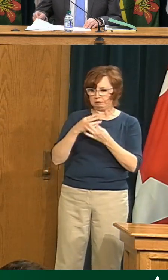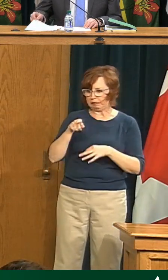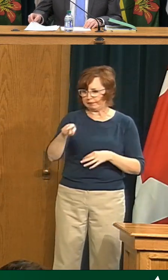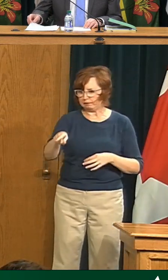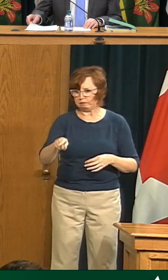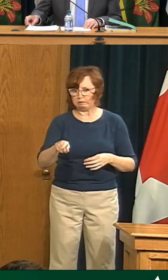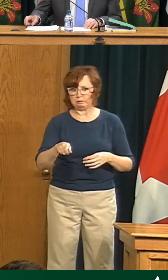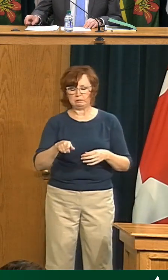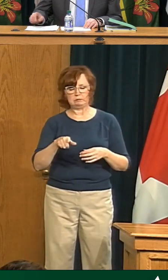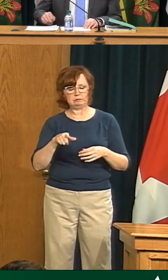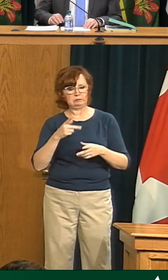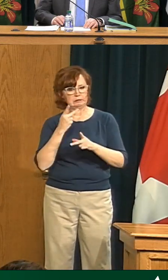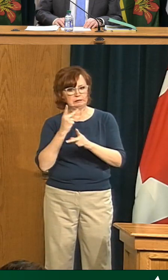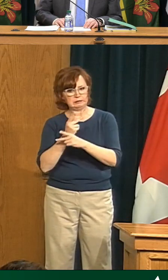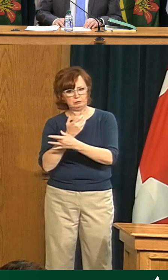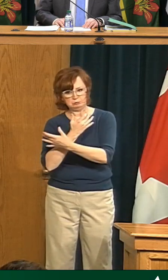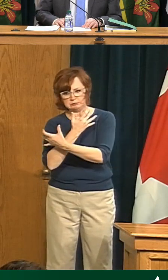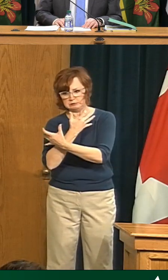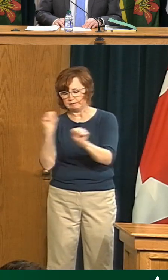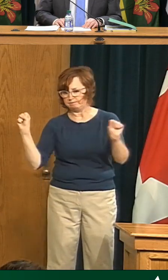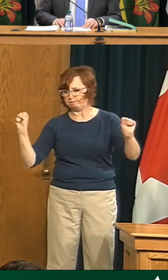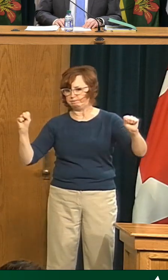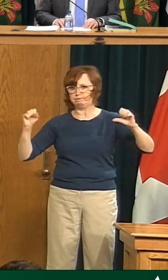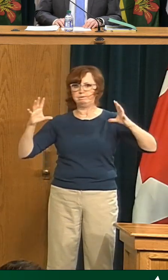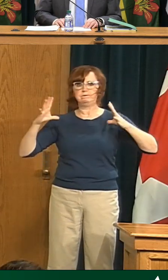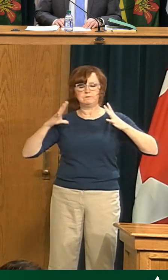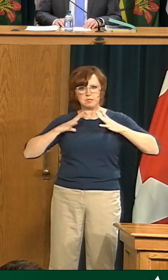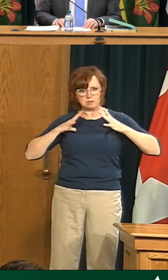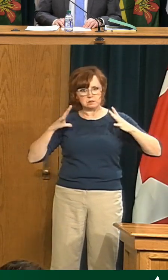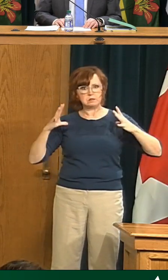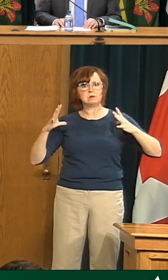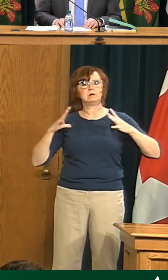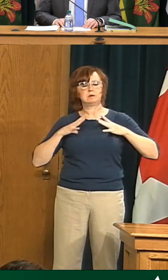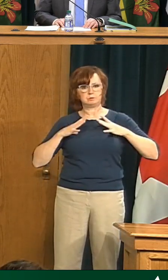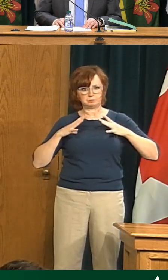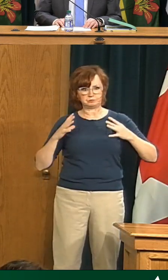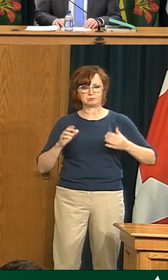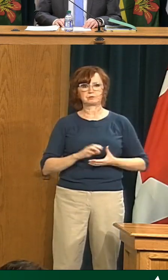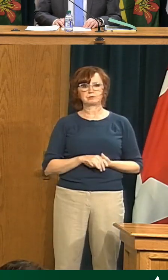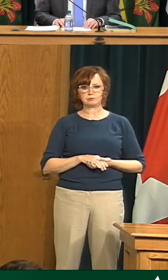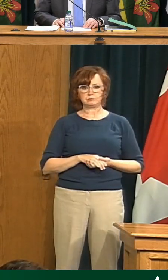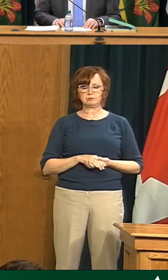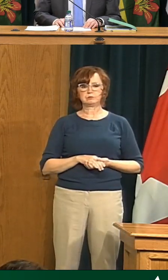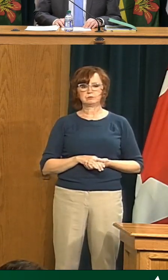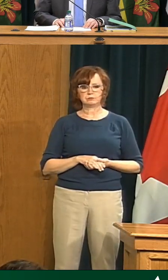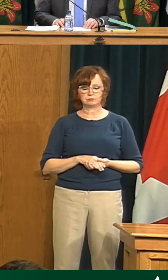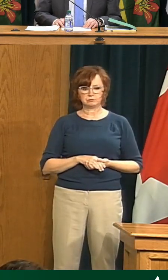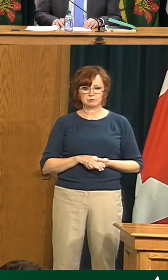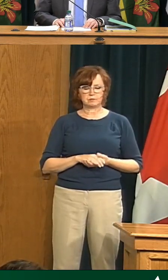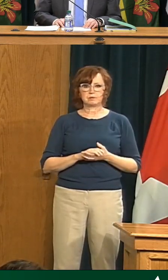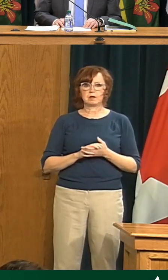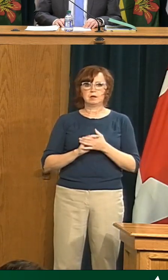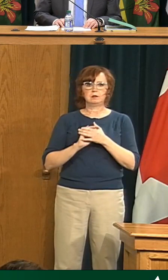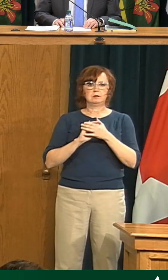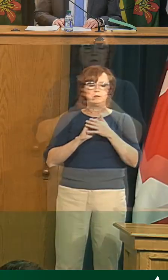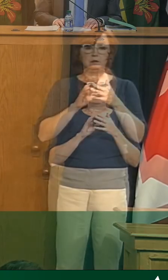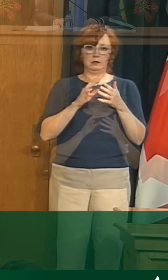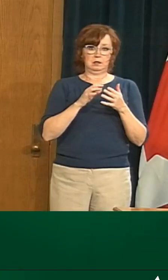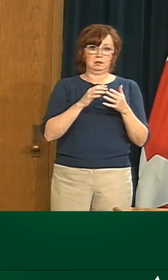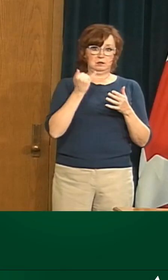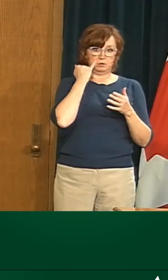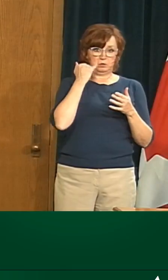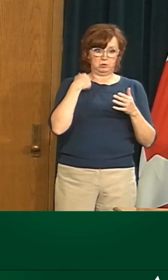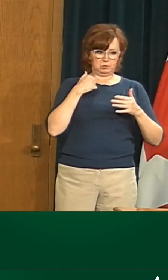safe. By proceeding with caution, by maintaining restrictions in those most high-risk areas